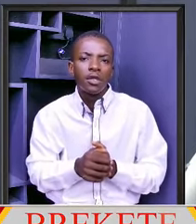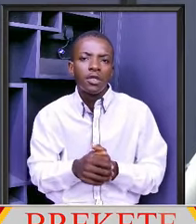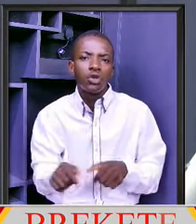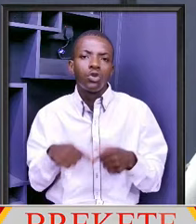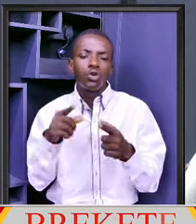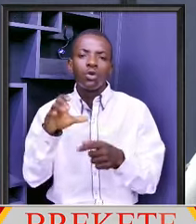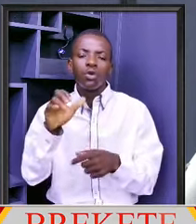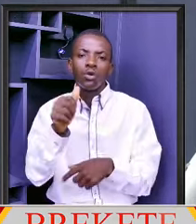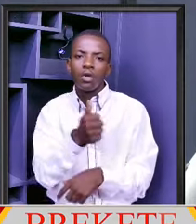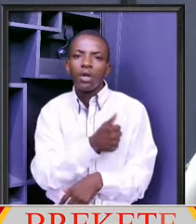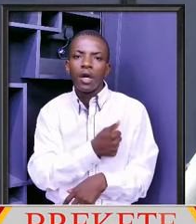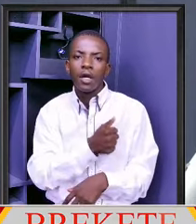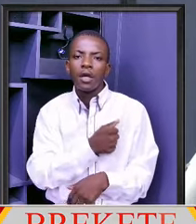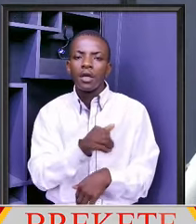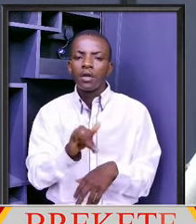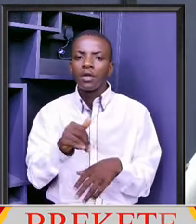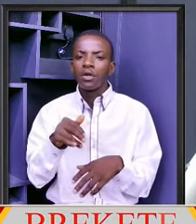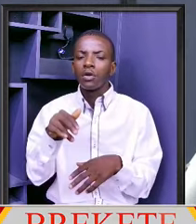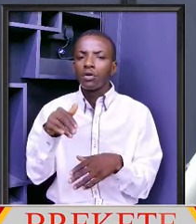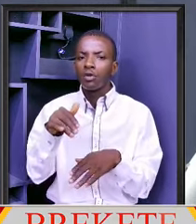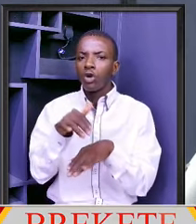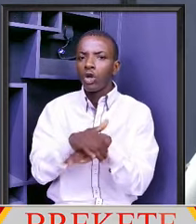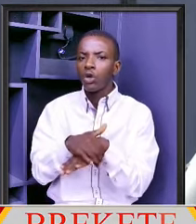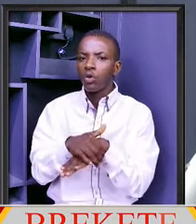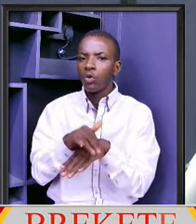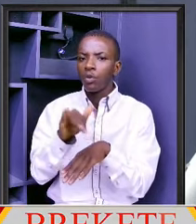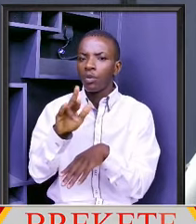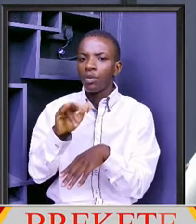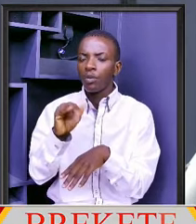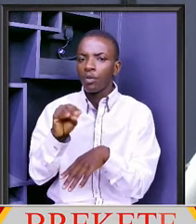If they go Canada, you they go Europe.